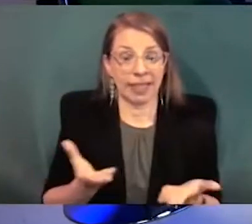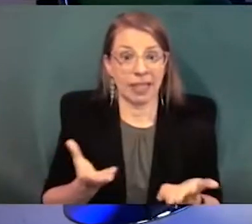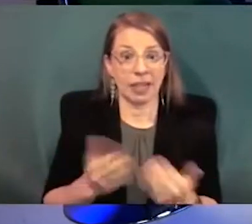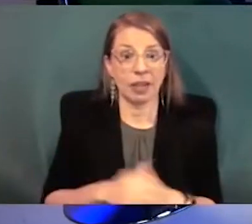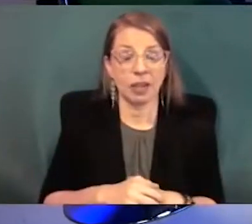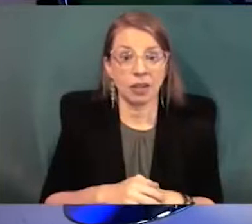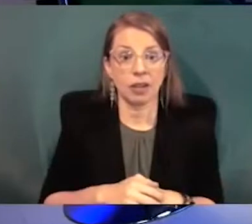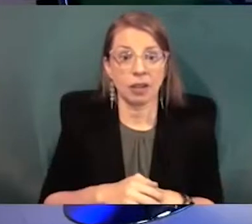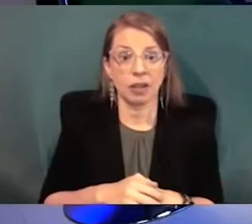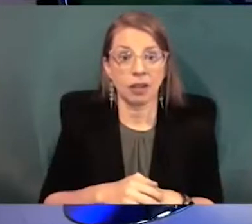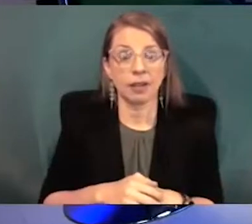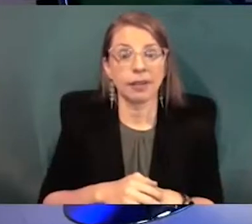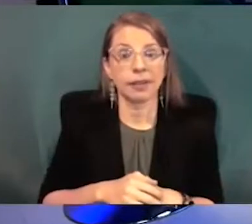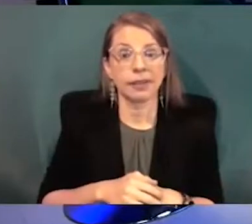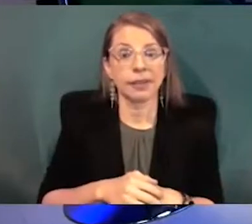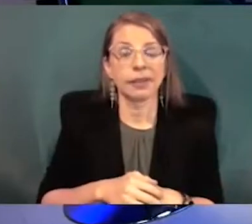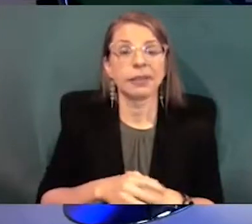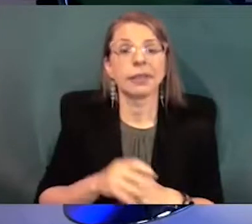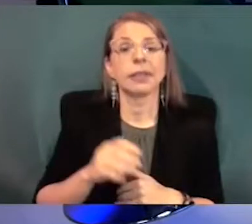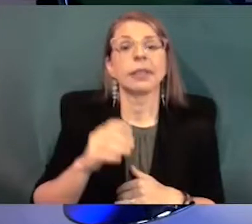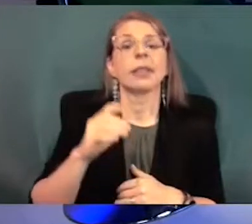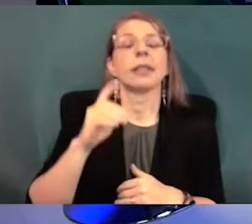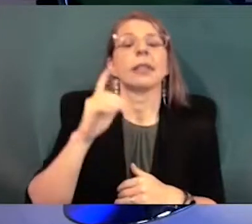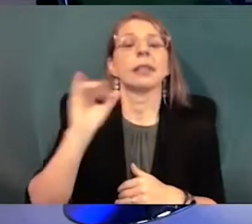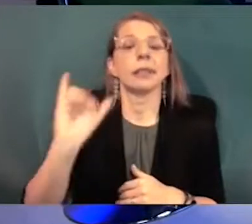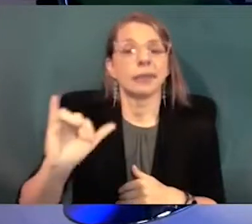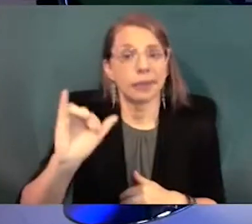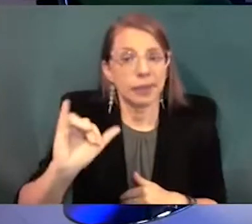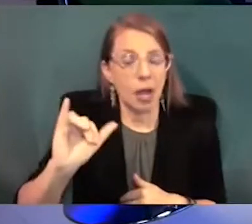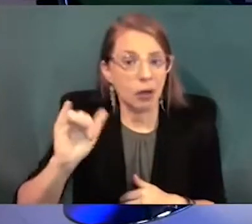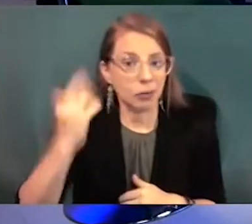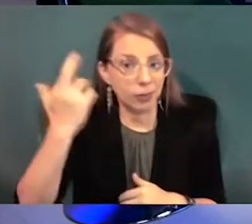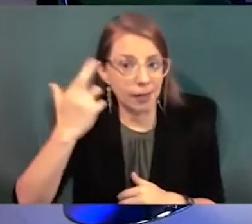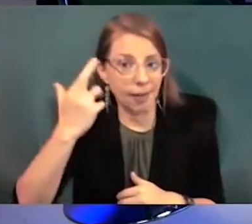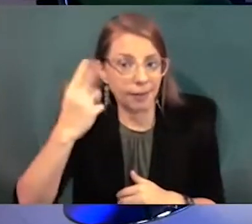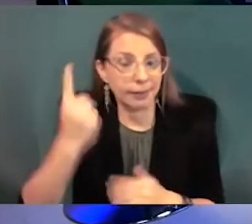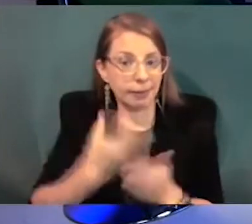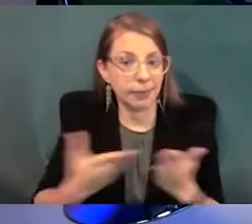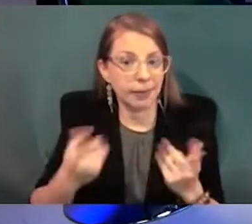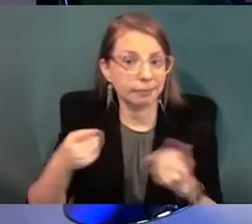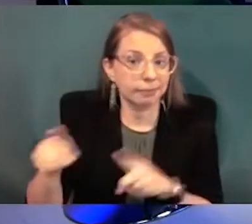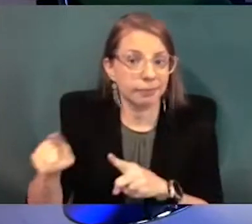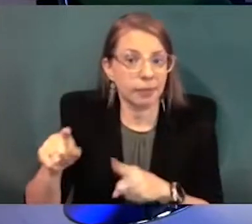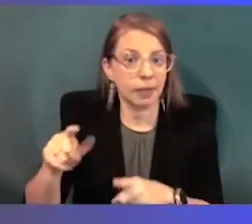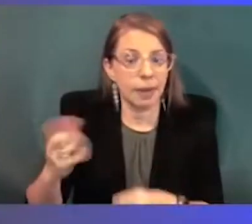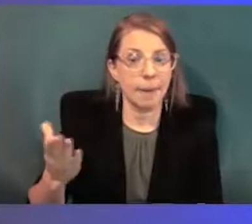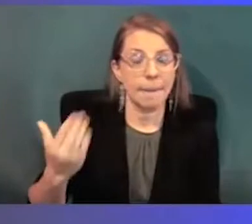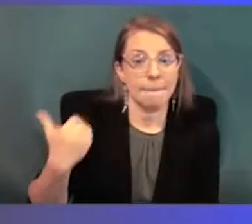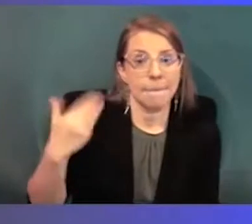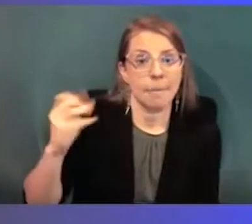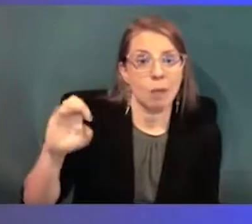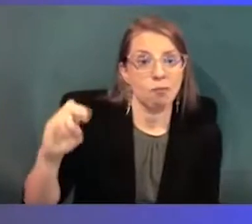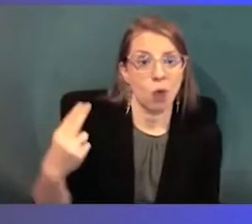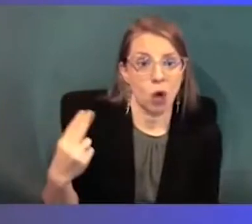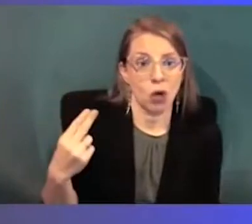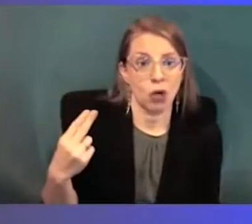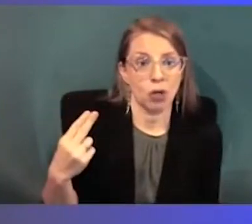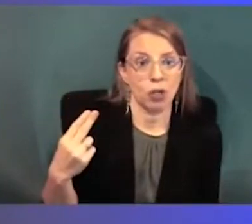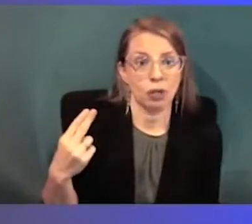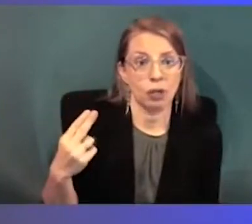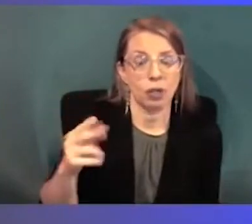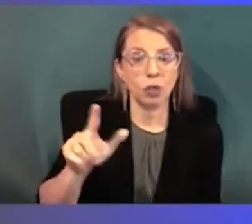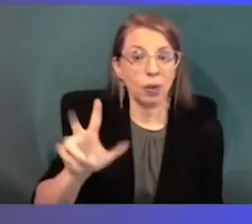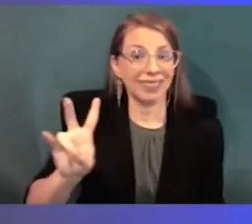finally figured out that something really was going on with me. It was back in March of, I think it was around the 27th. It was